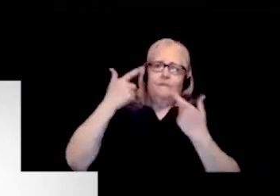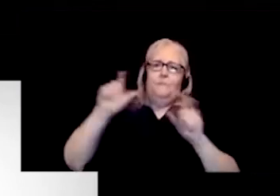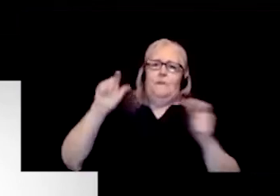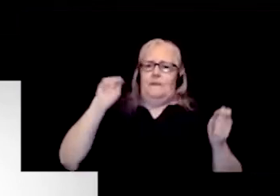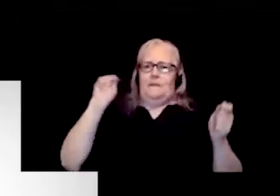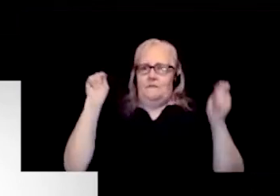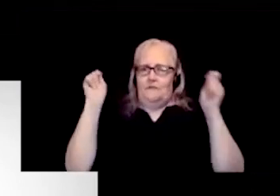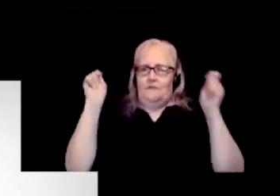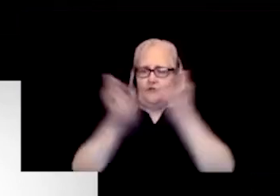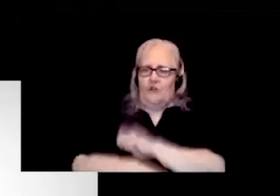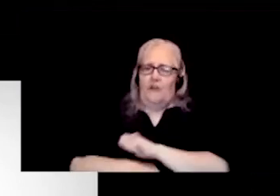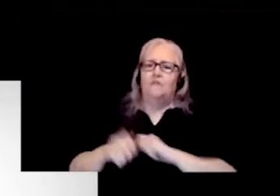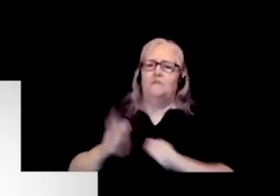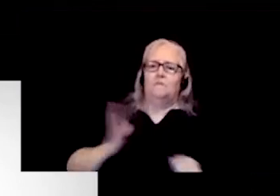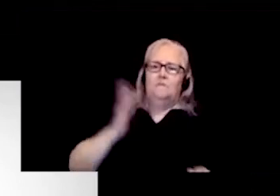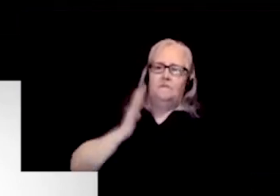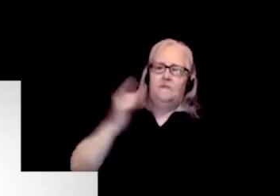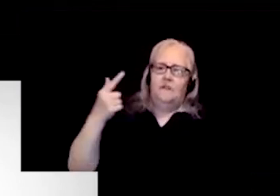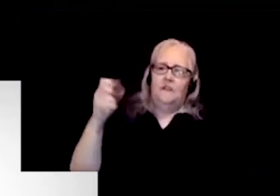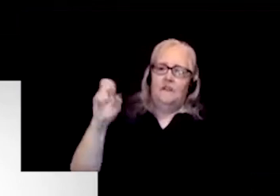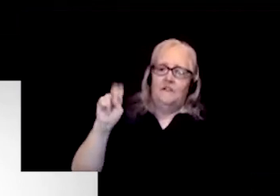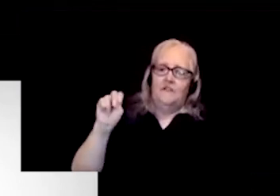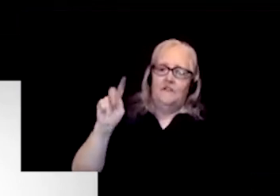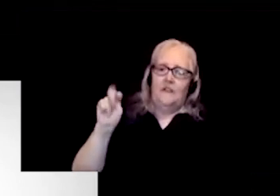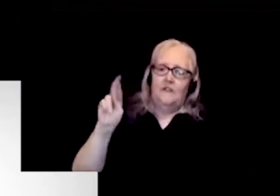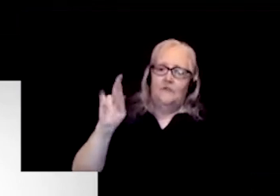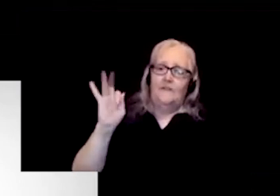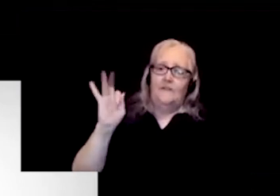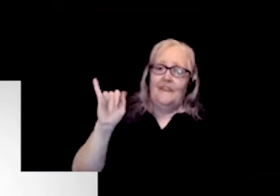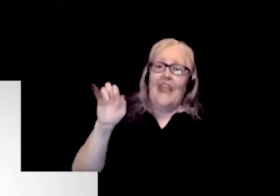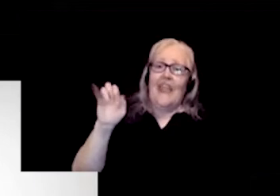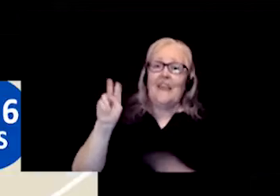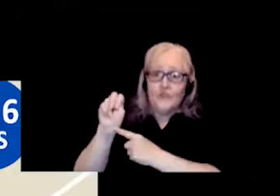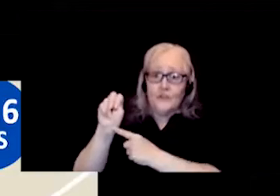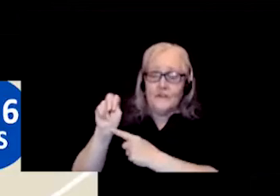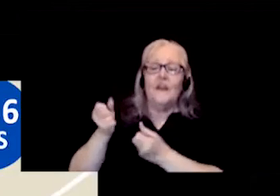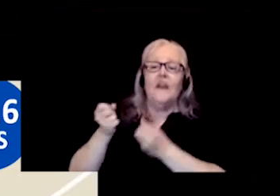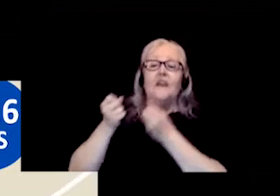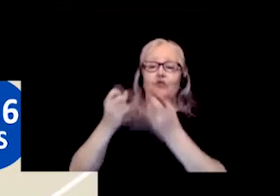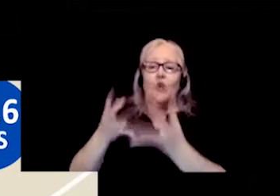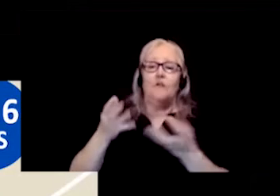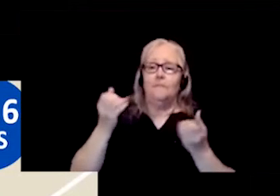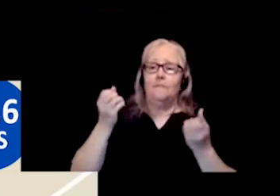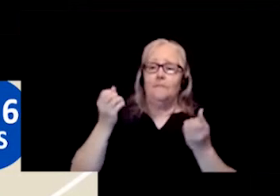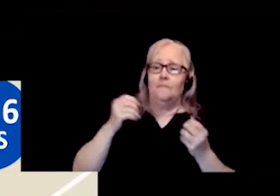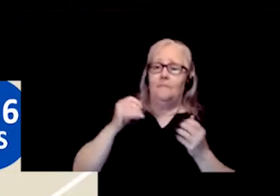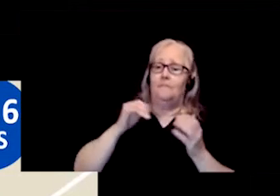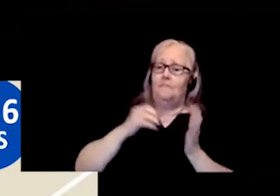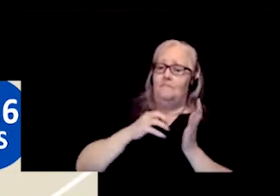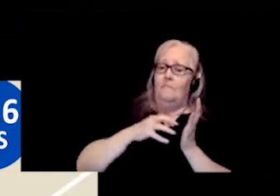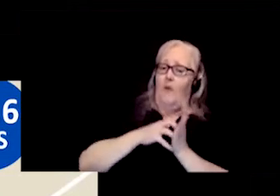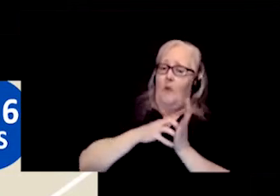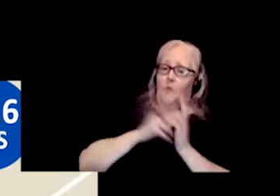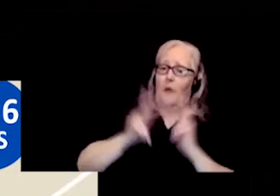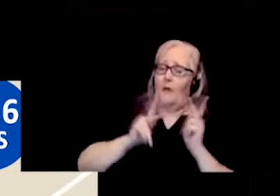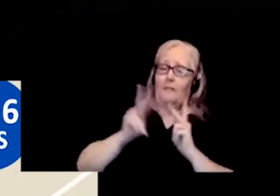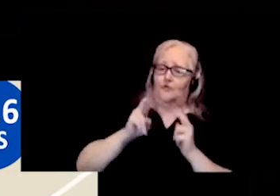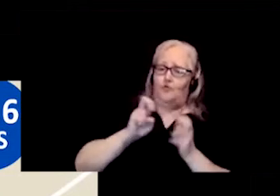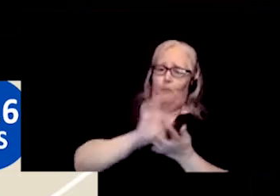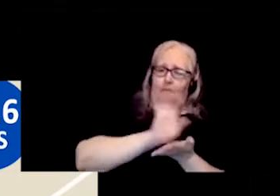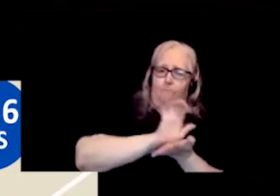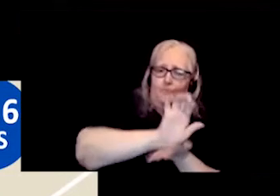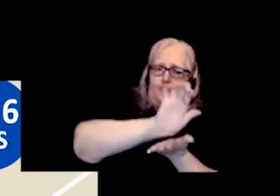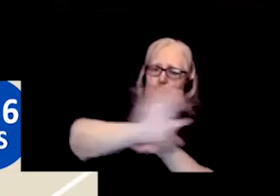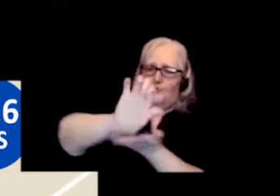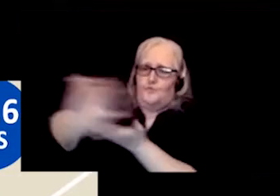which is displacing many minorities, many vulnerable populations. Today, we see the impact of years